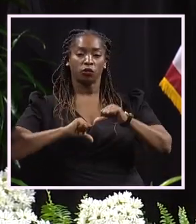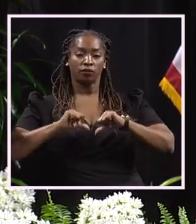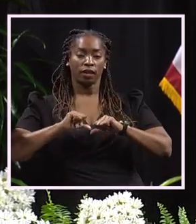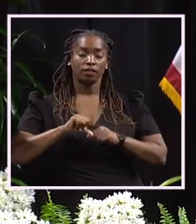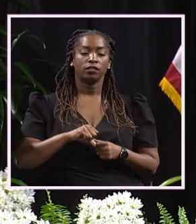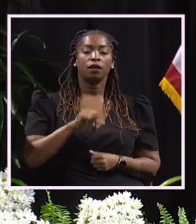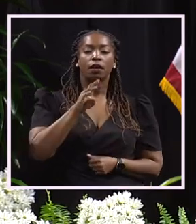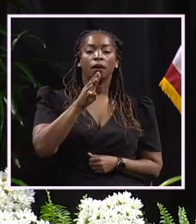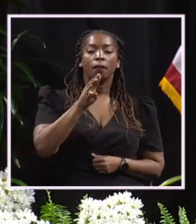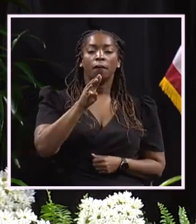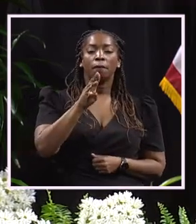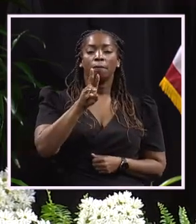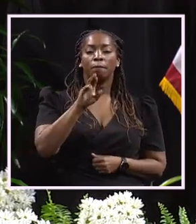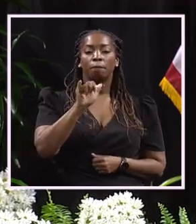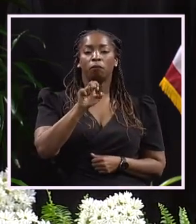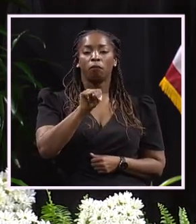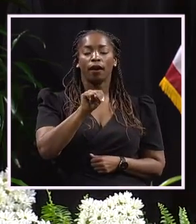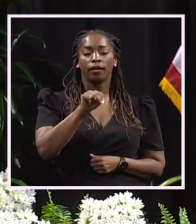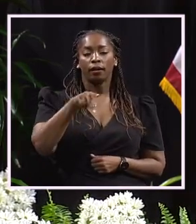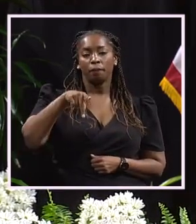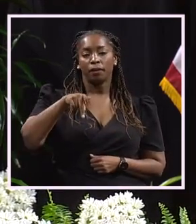Lockwood.